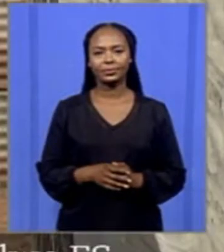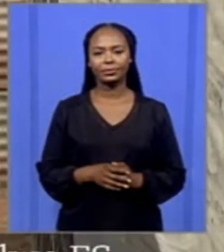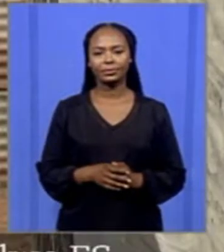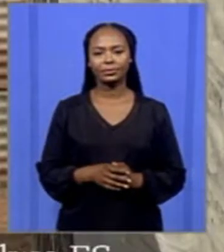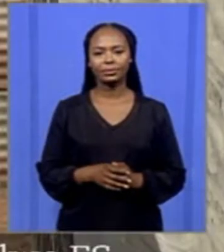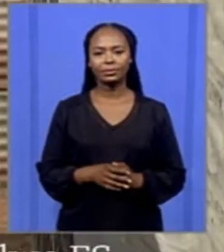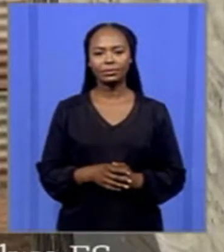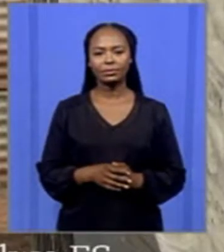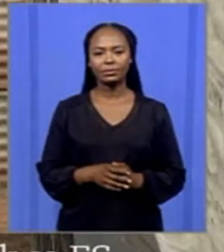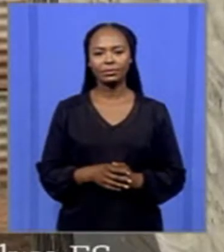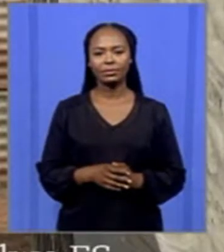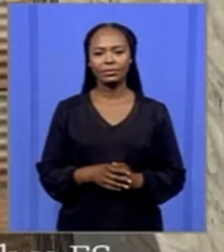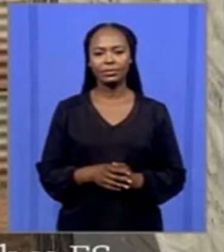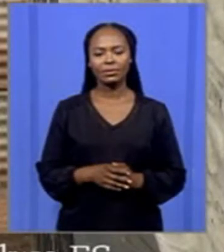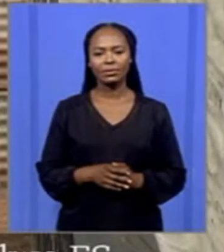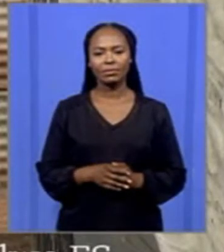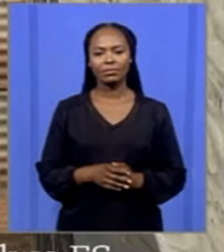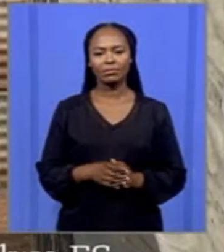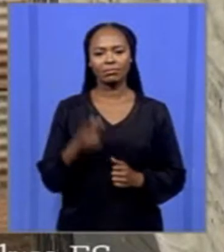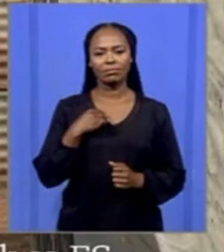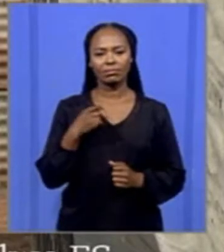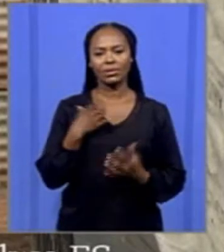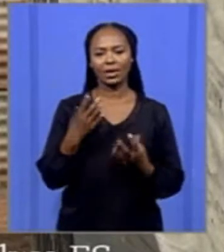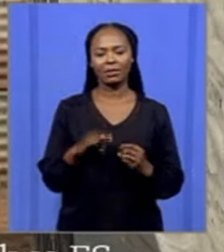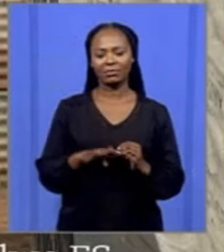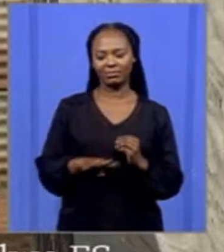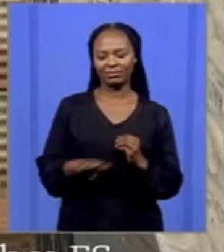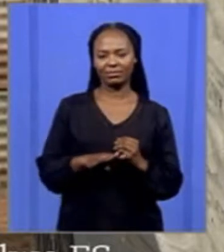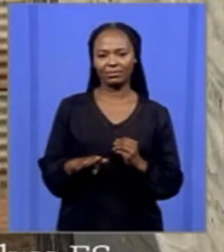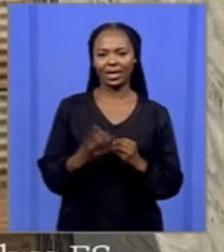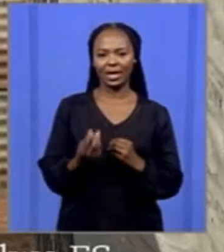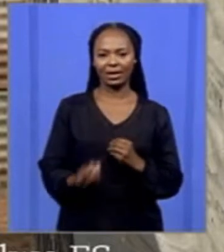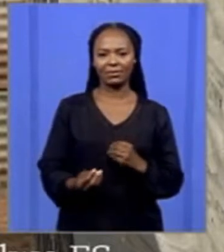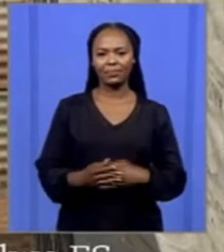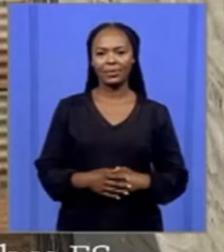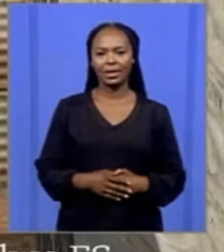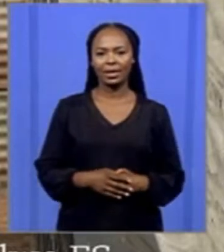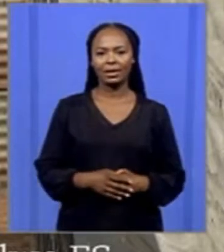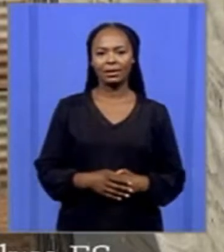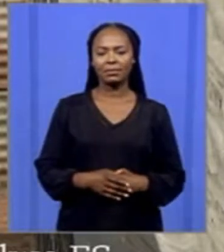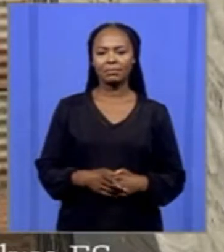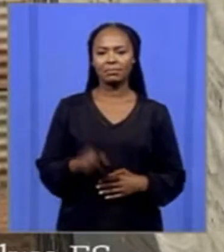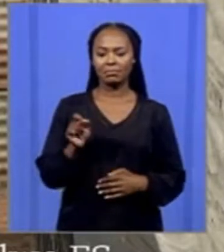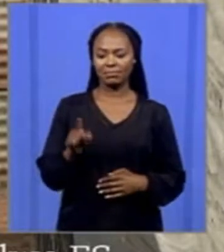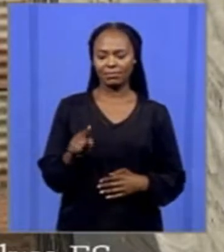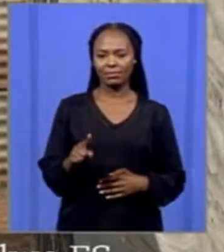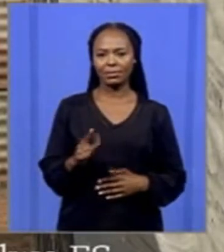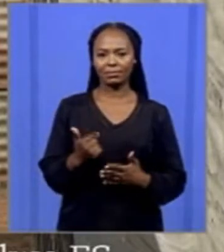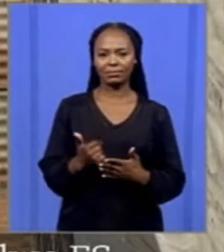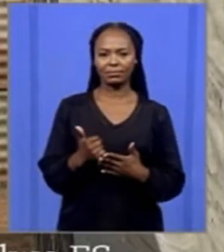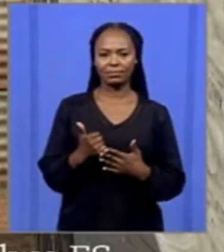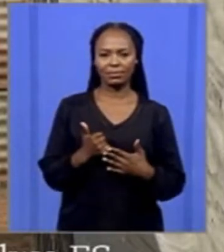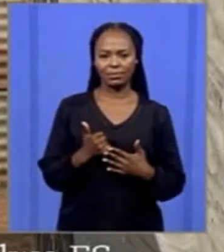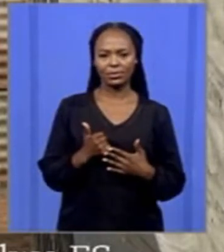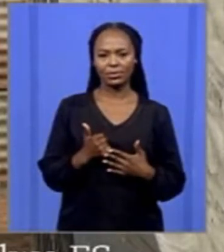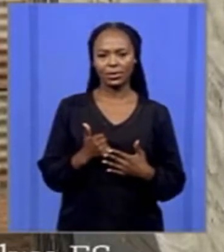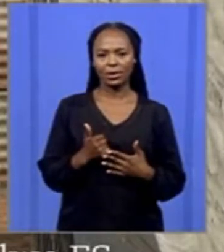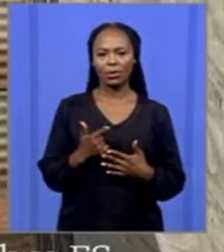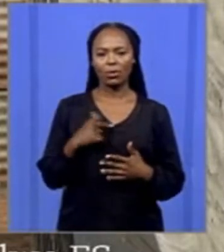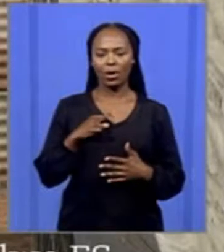Mpile fatshe maikutlo mo ke leng teng mona le mandatwa ba nkena mesista le gore tša go hlokometse re na le